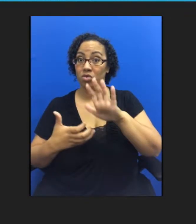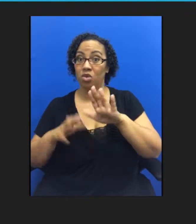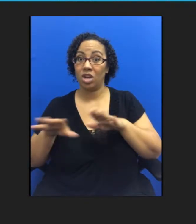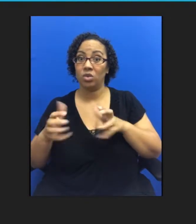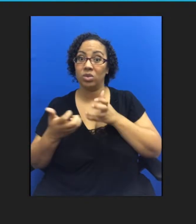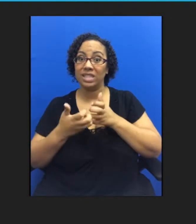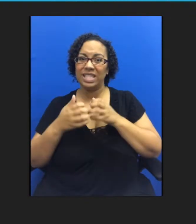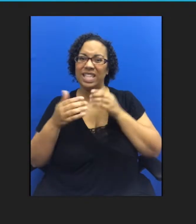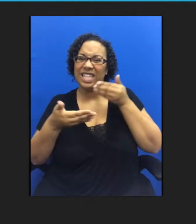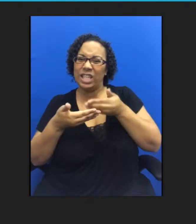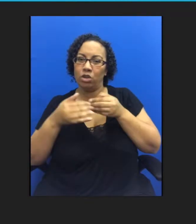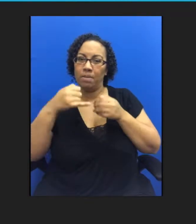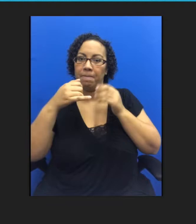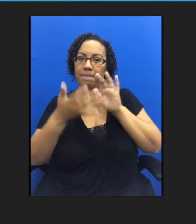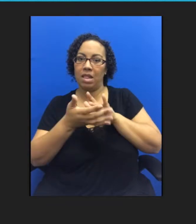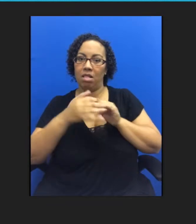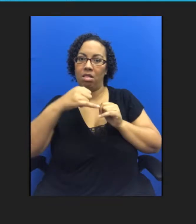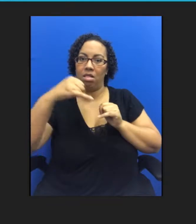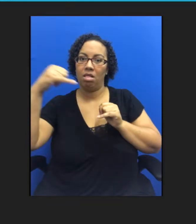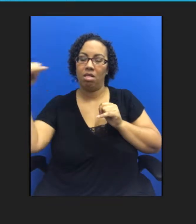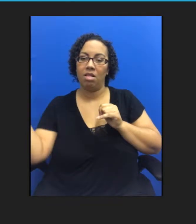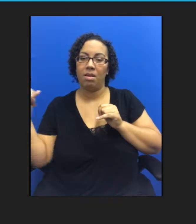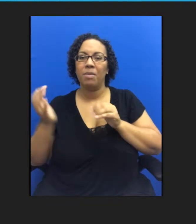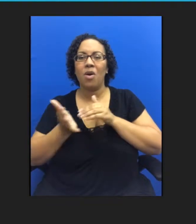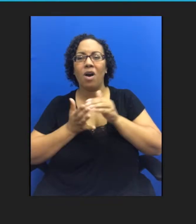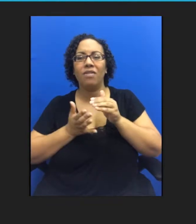and shows where your child fits along that.